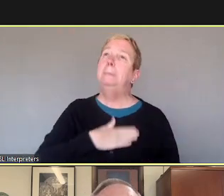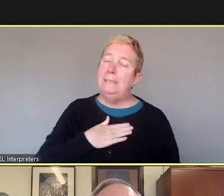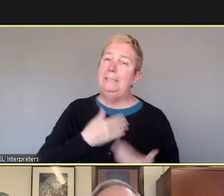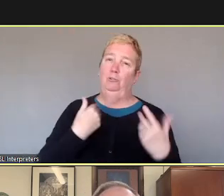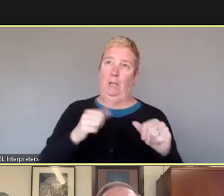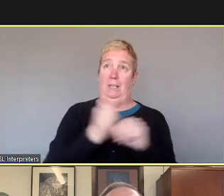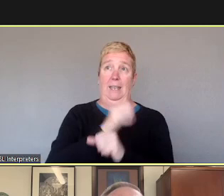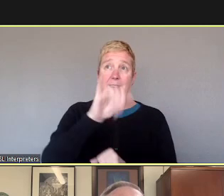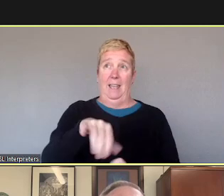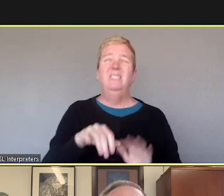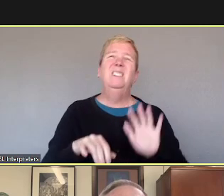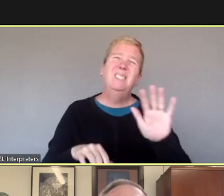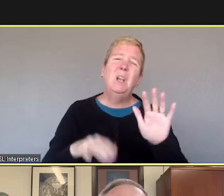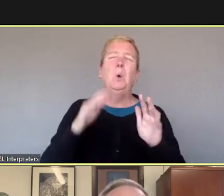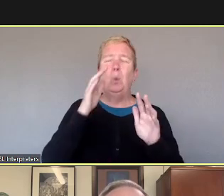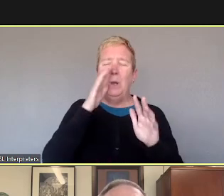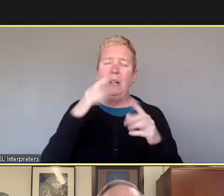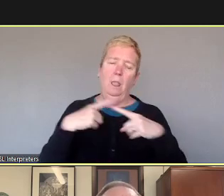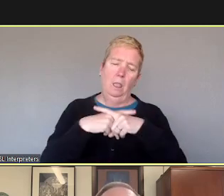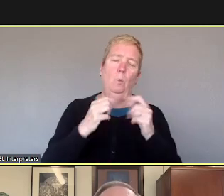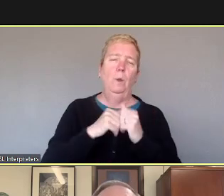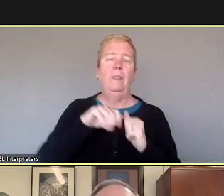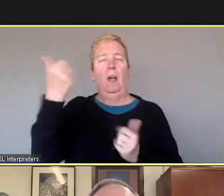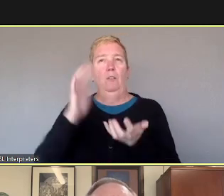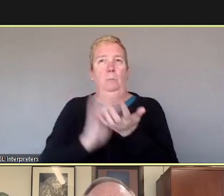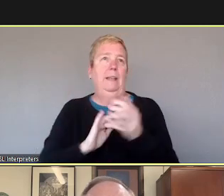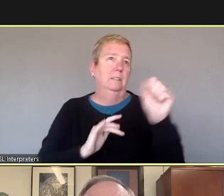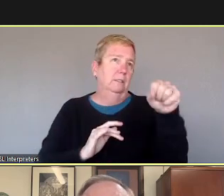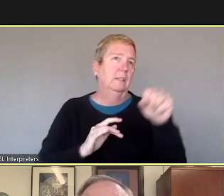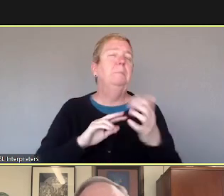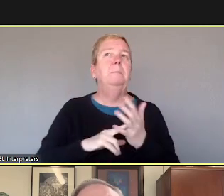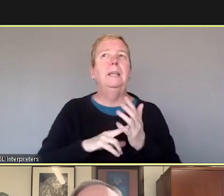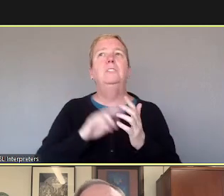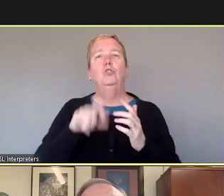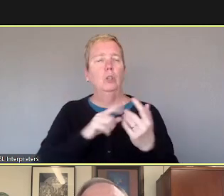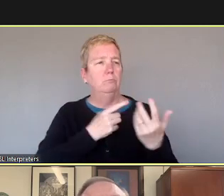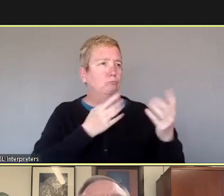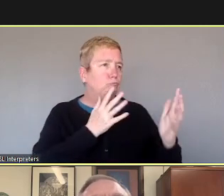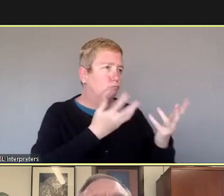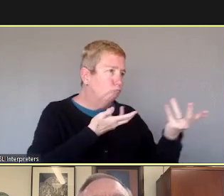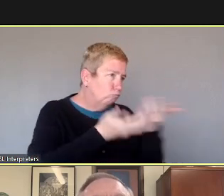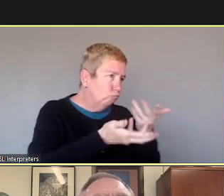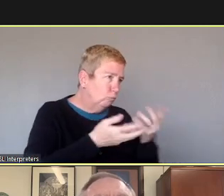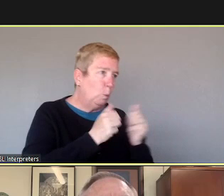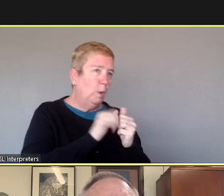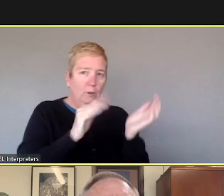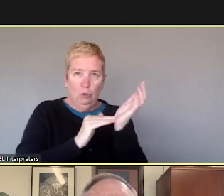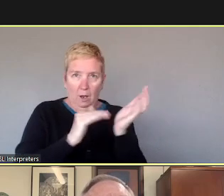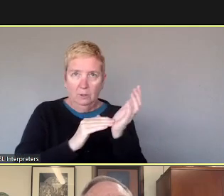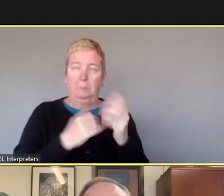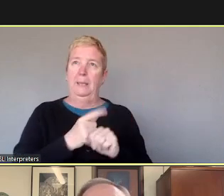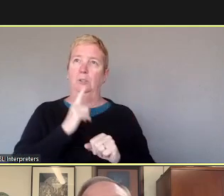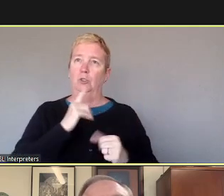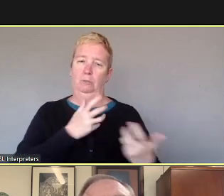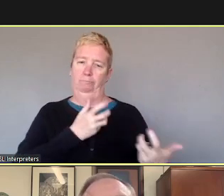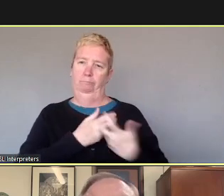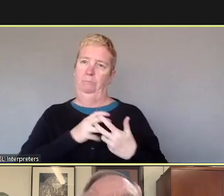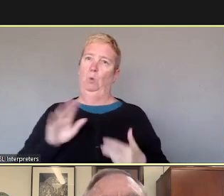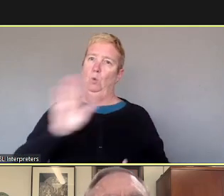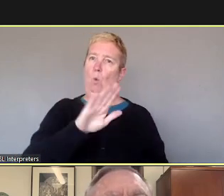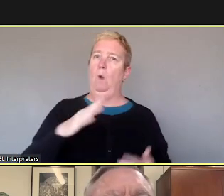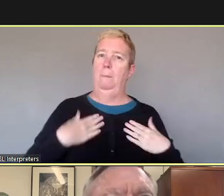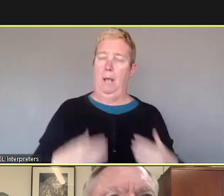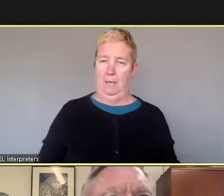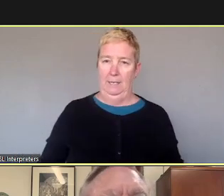does have interactions with other drugs, so you need to work with a healthcare provider to make sure the drug is right for you. Second tier